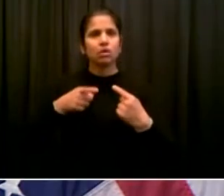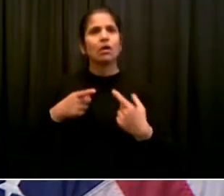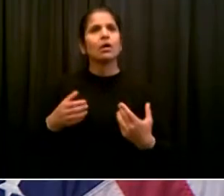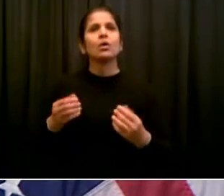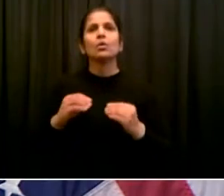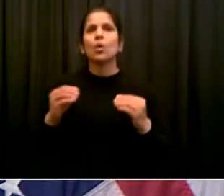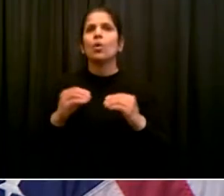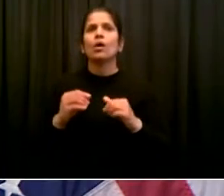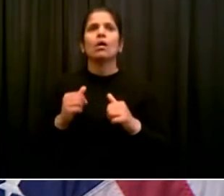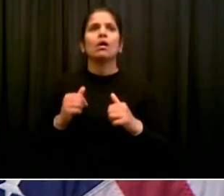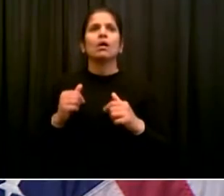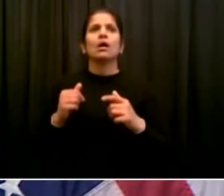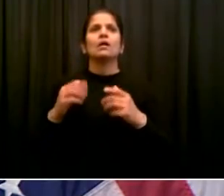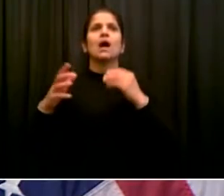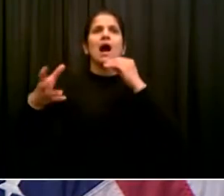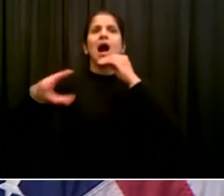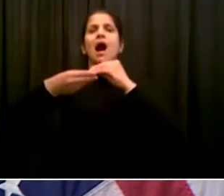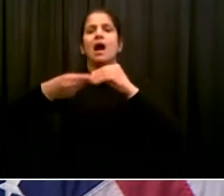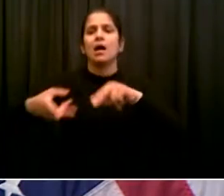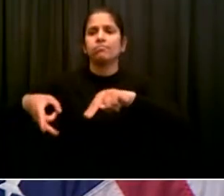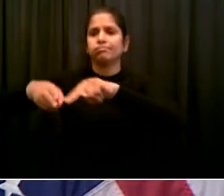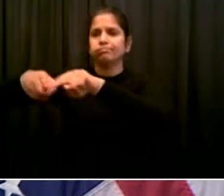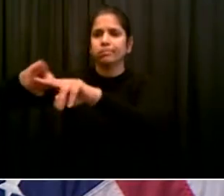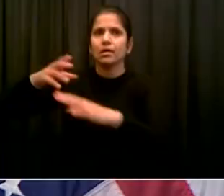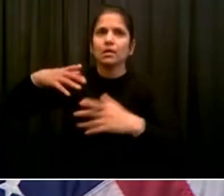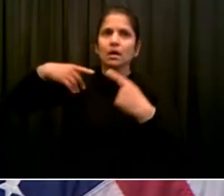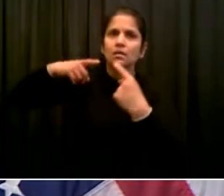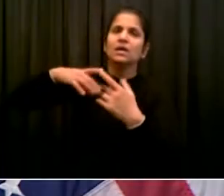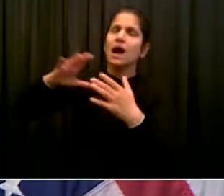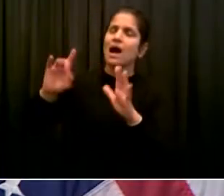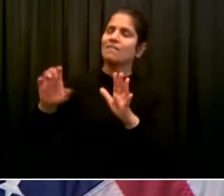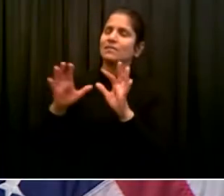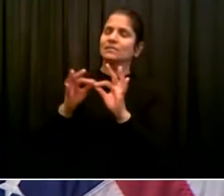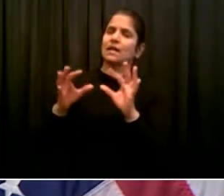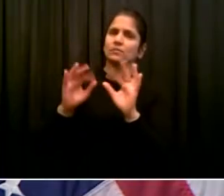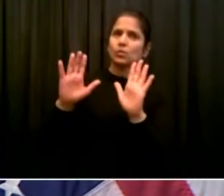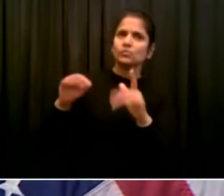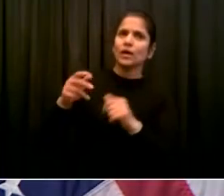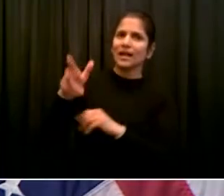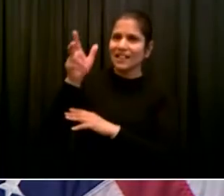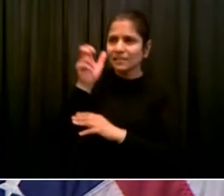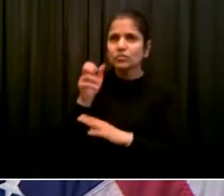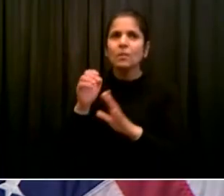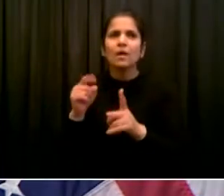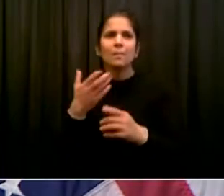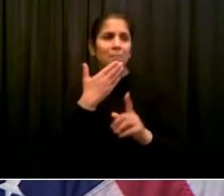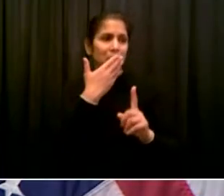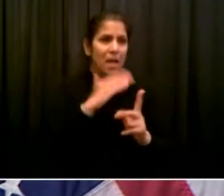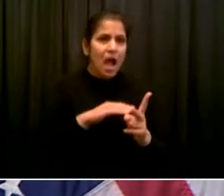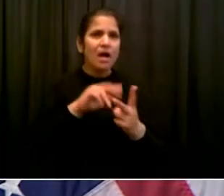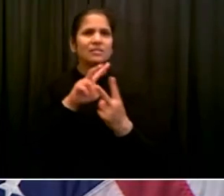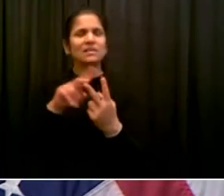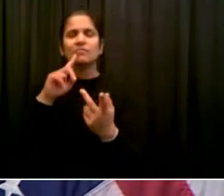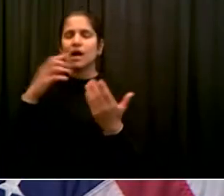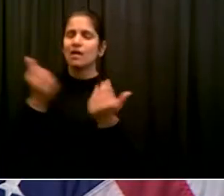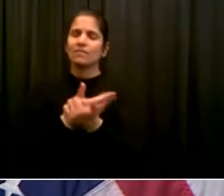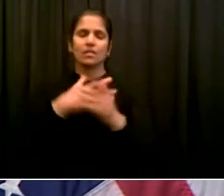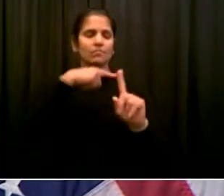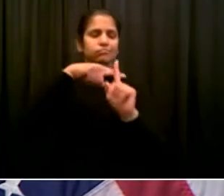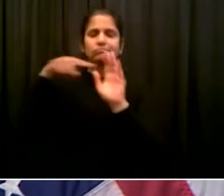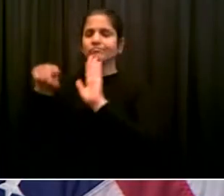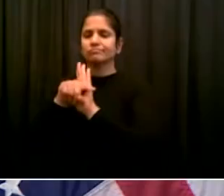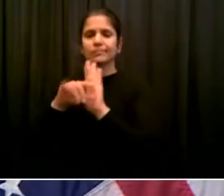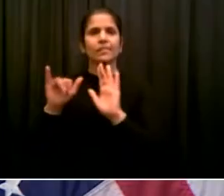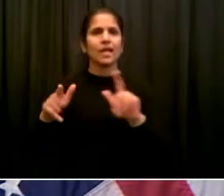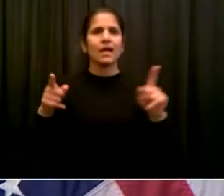heard, as I said in my opening statement, we heard good, bad, and everything in between. We heard from people that, are concerned